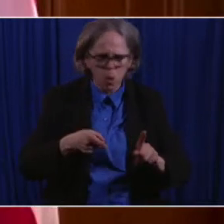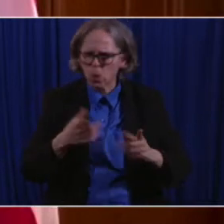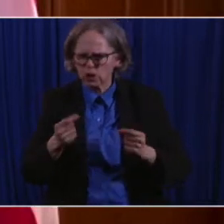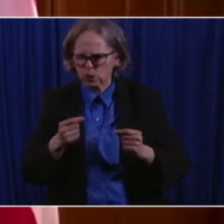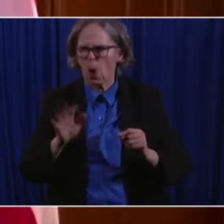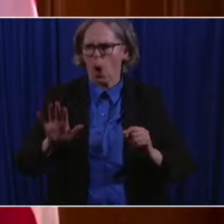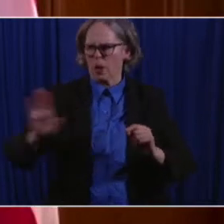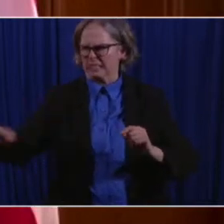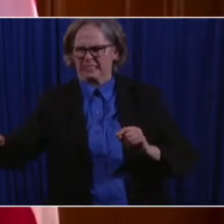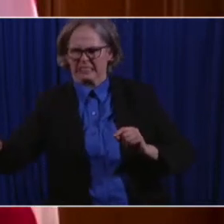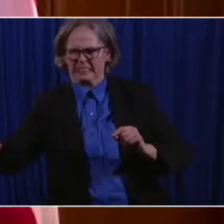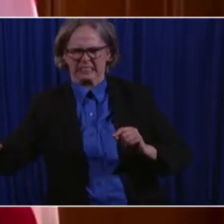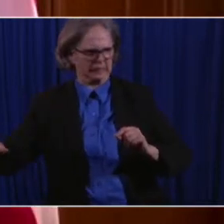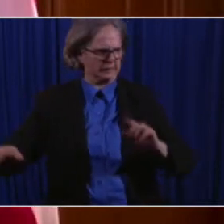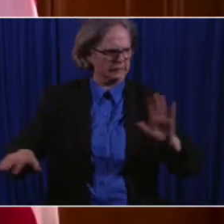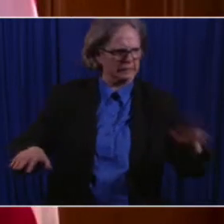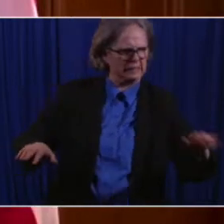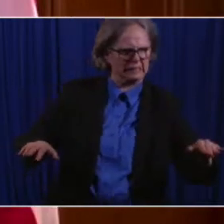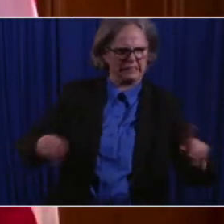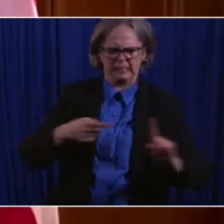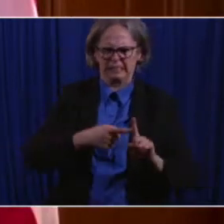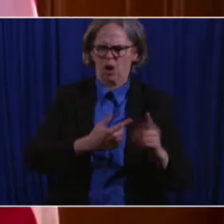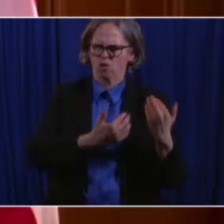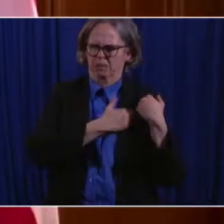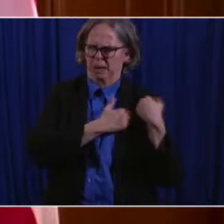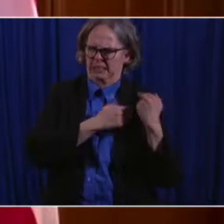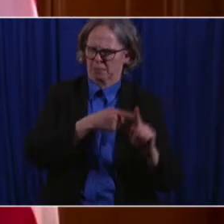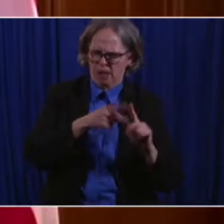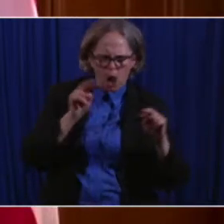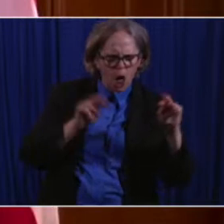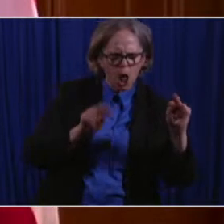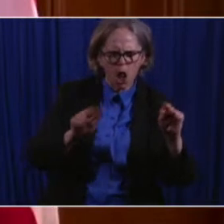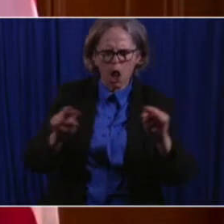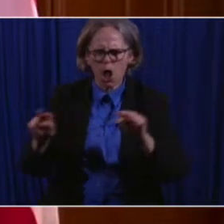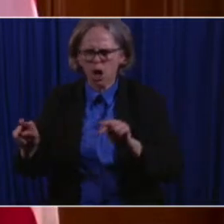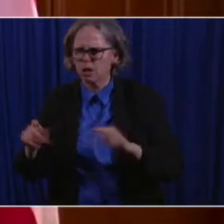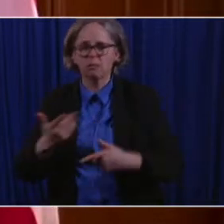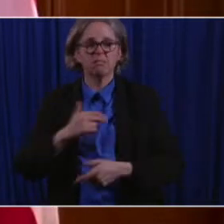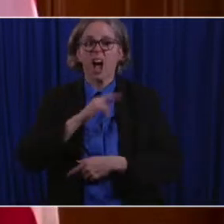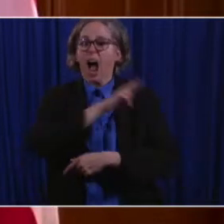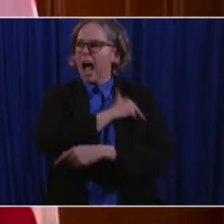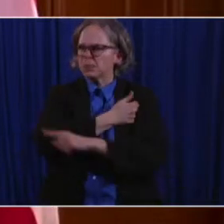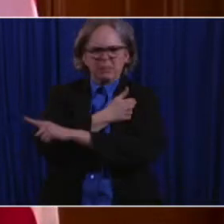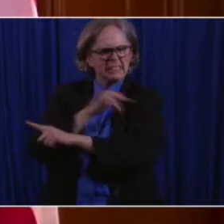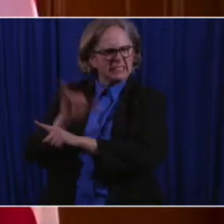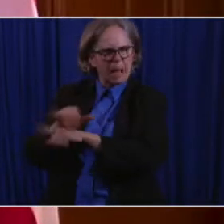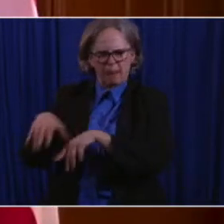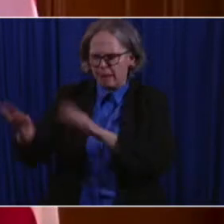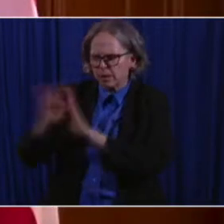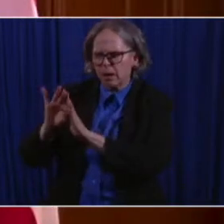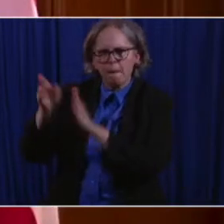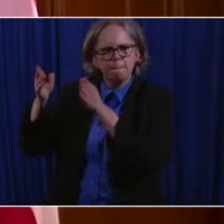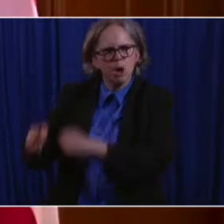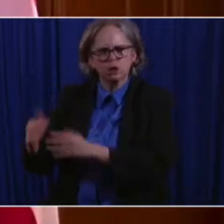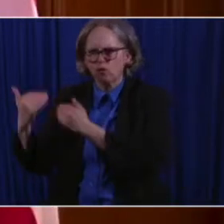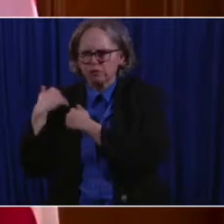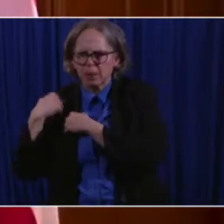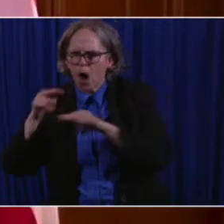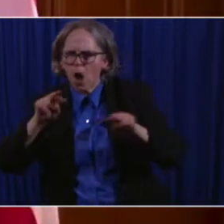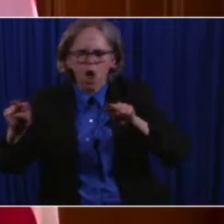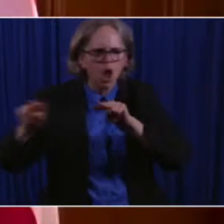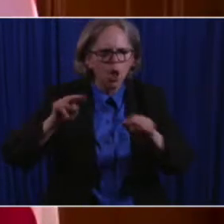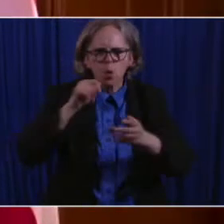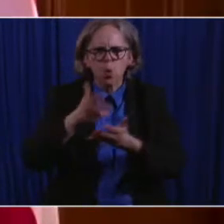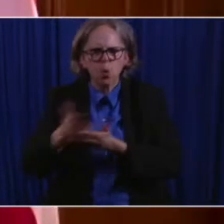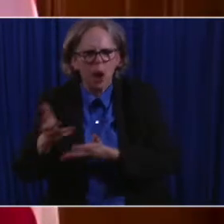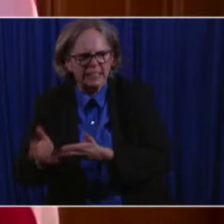the same thing with our hospitals, someone who's doing the same thing with our federally qualified clinics, someone's doing the same thing with our health departments. So we watch this